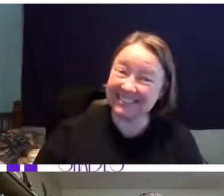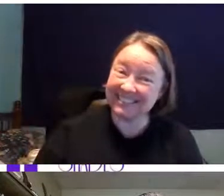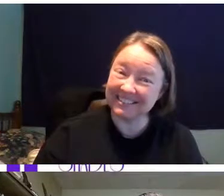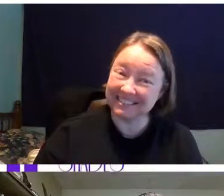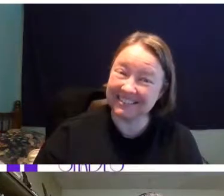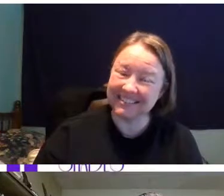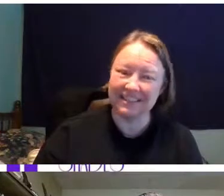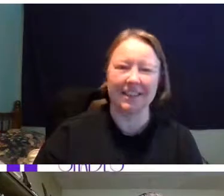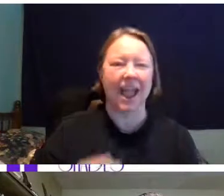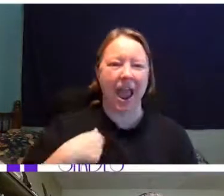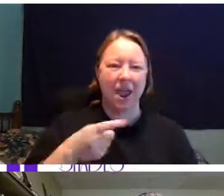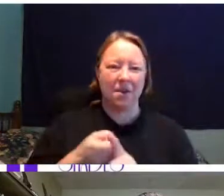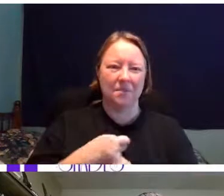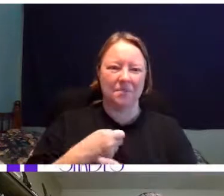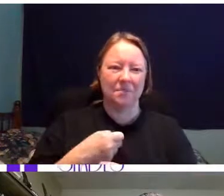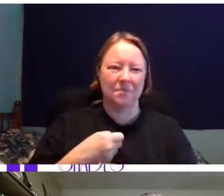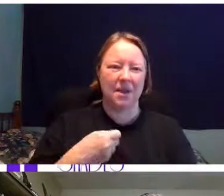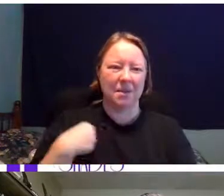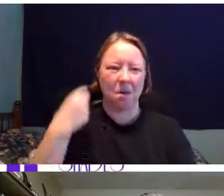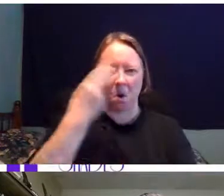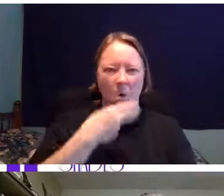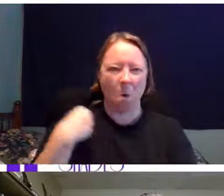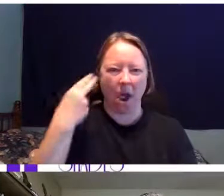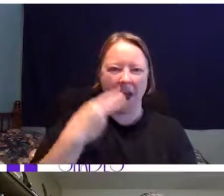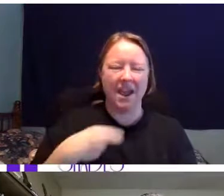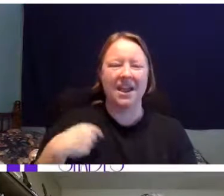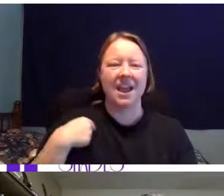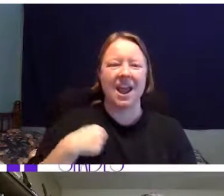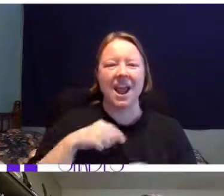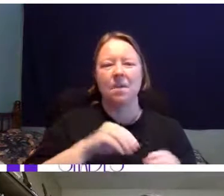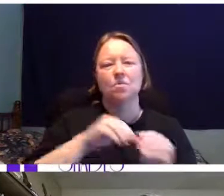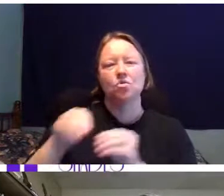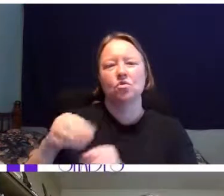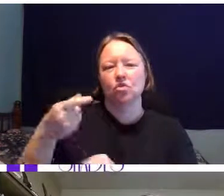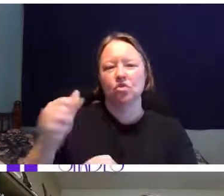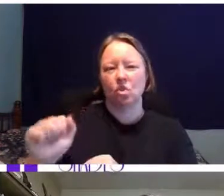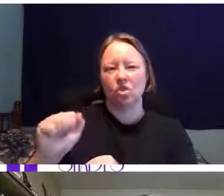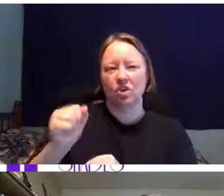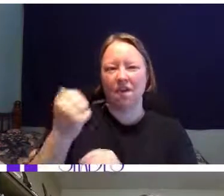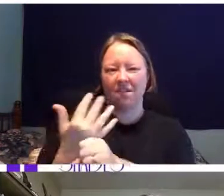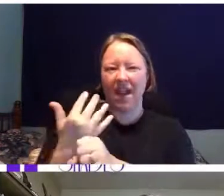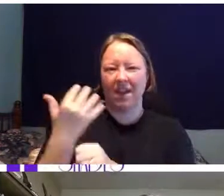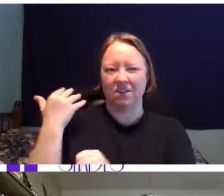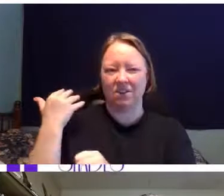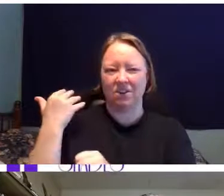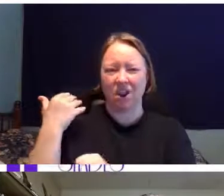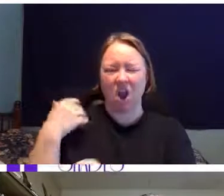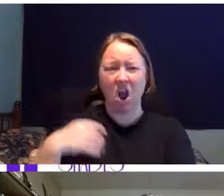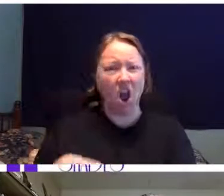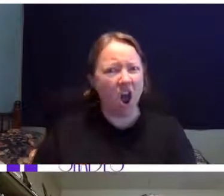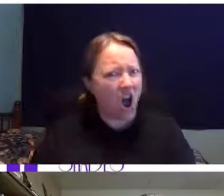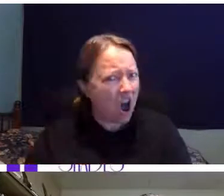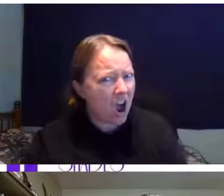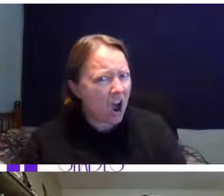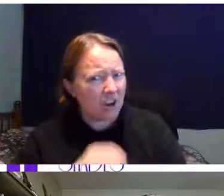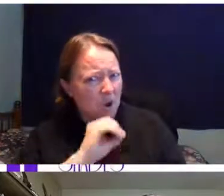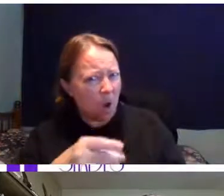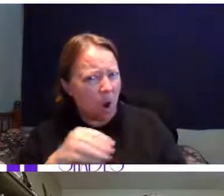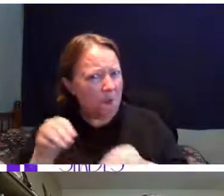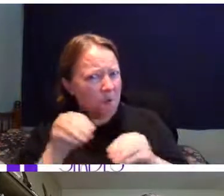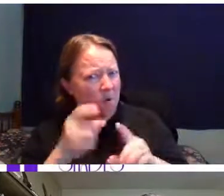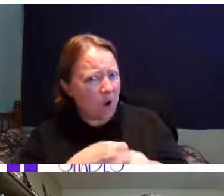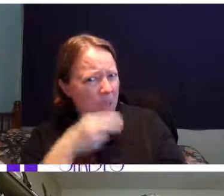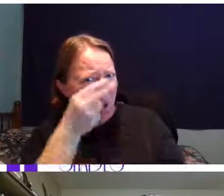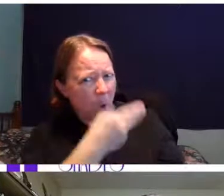I'm from Hawaii. Relocated to Georgia about 5 years ago. So nobody moves from Hawaii back to the mainland.